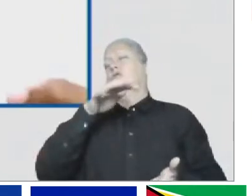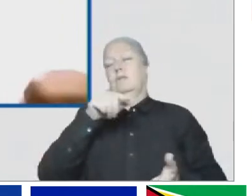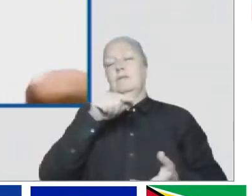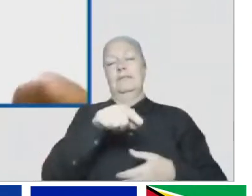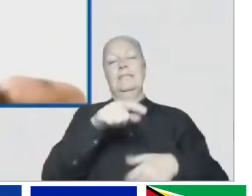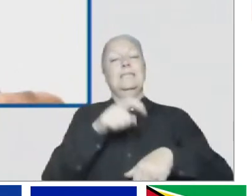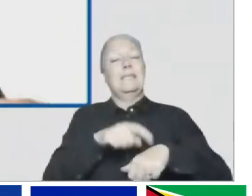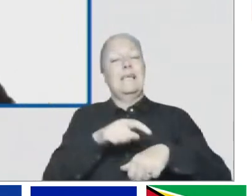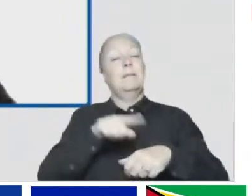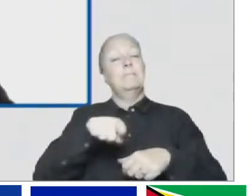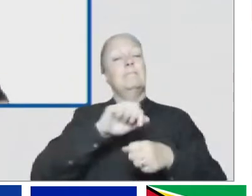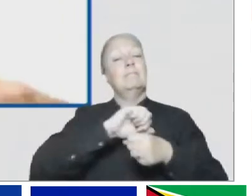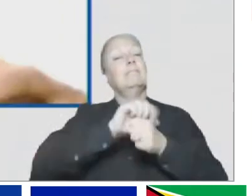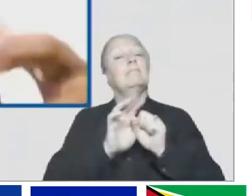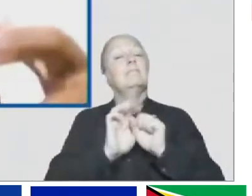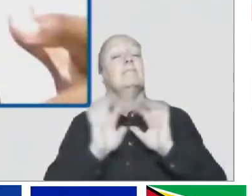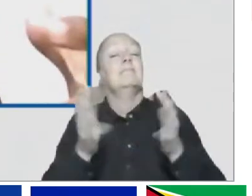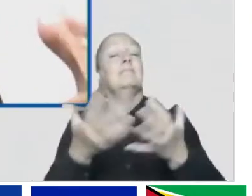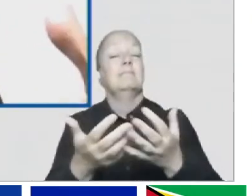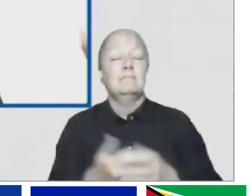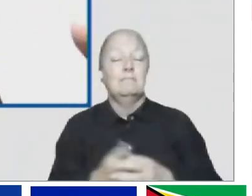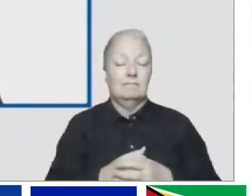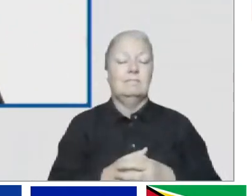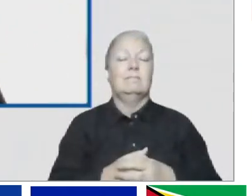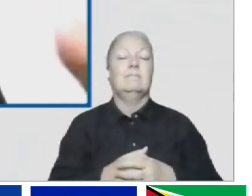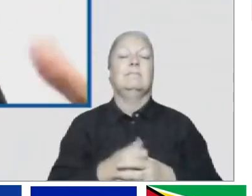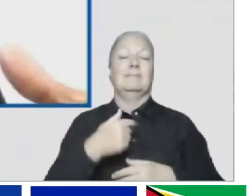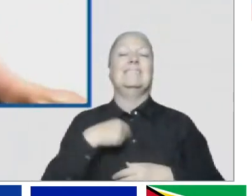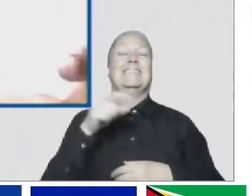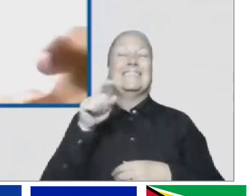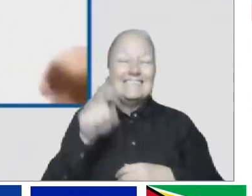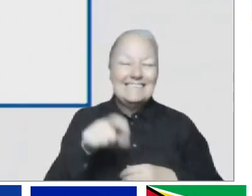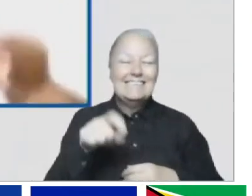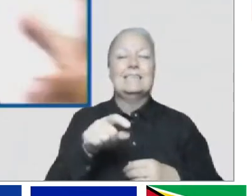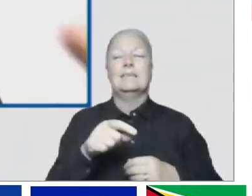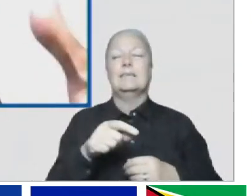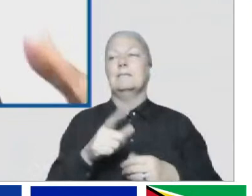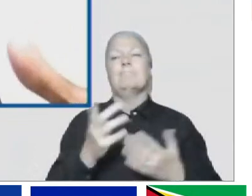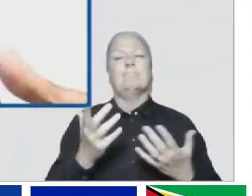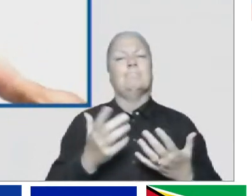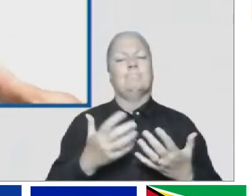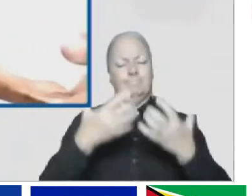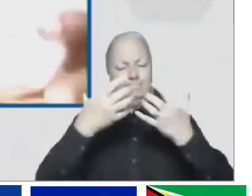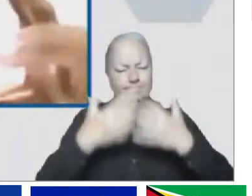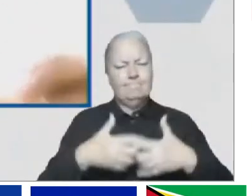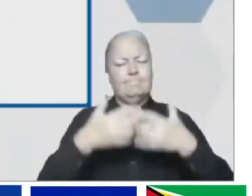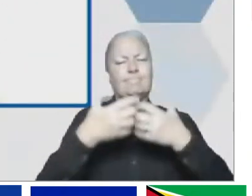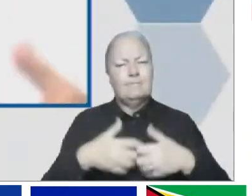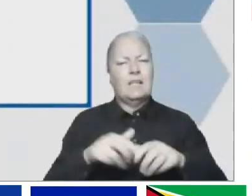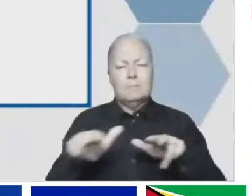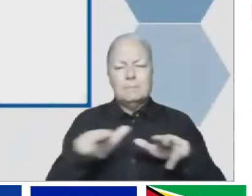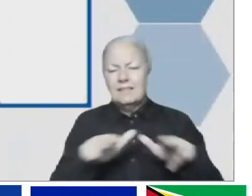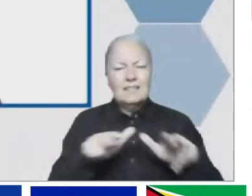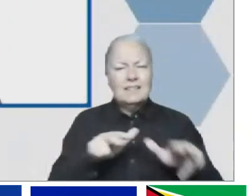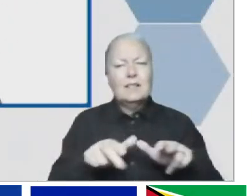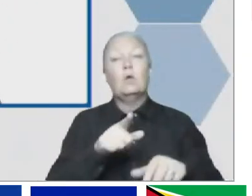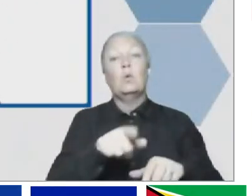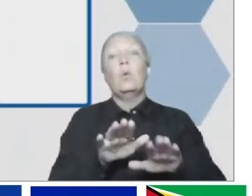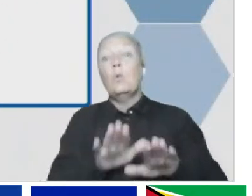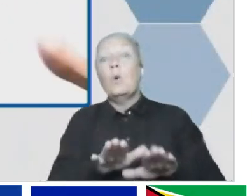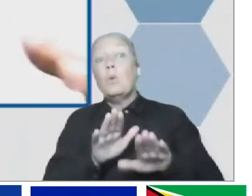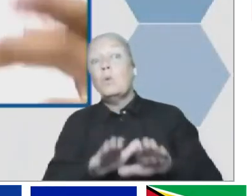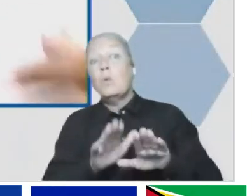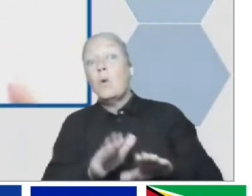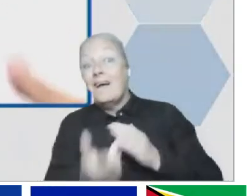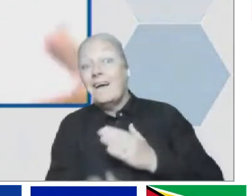course, the need for mechanisms to be in place. You can't wait for the crisis to come and then you're now trying to react.